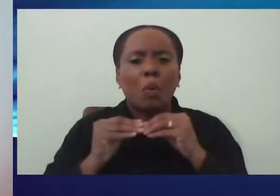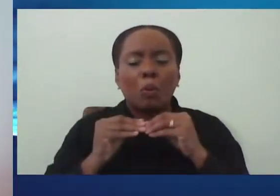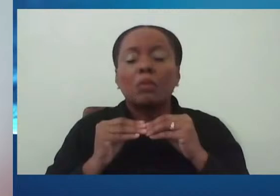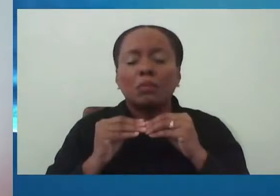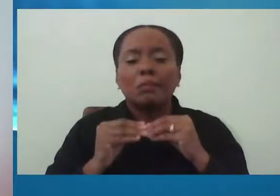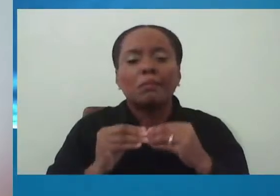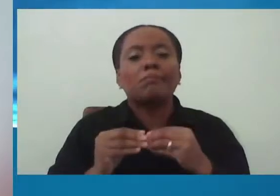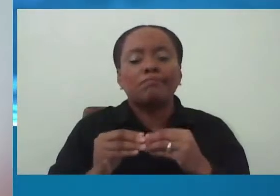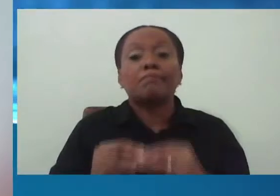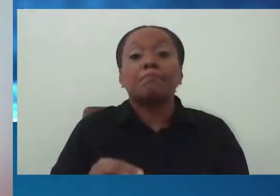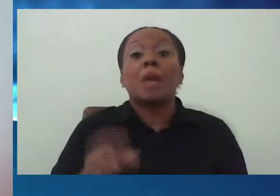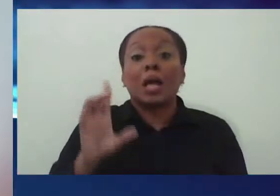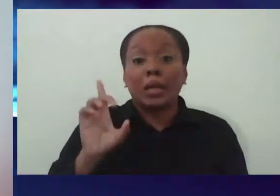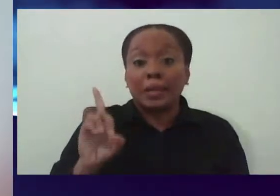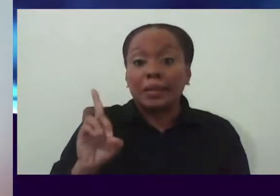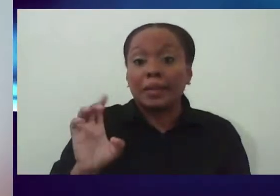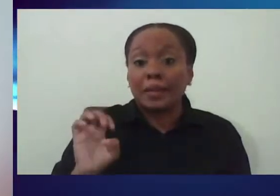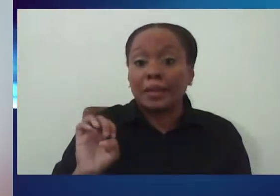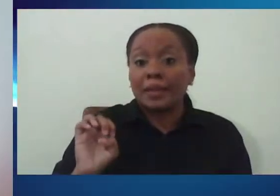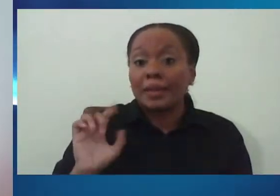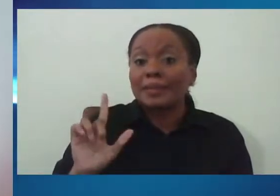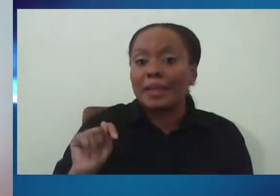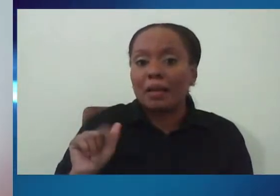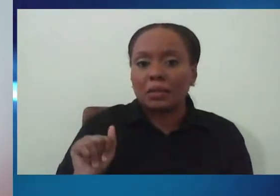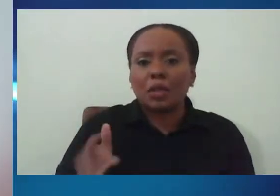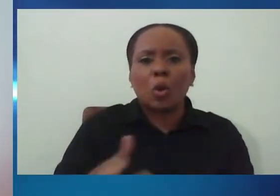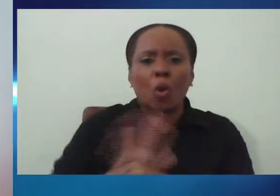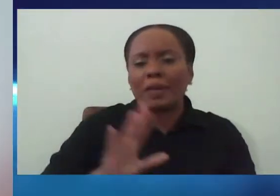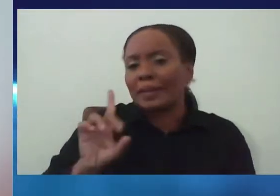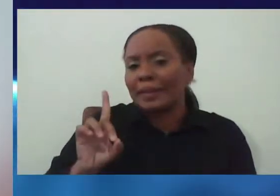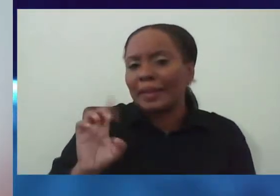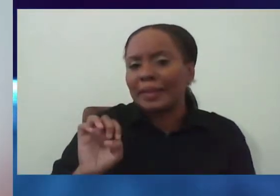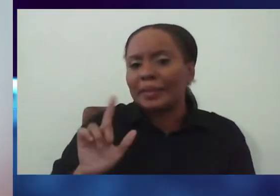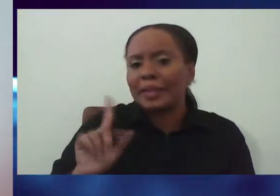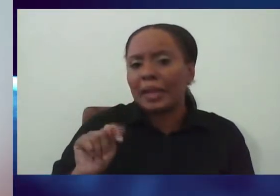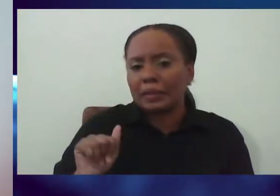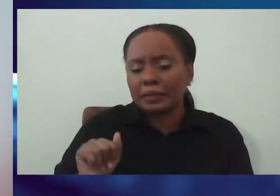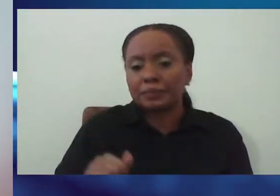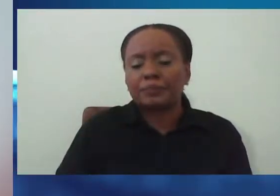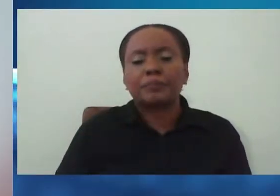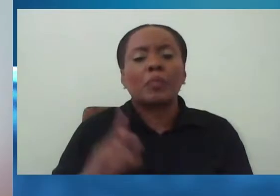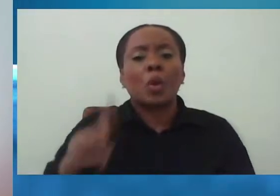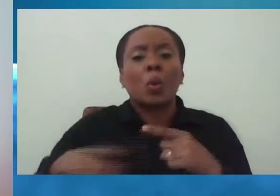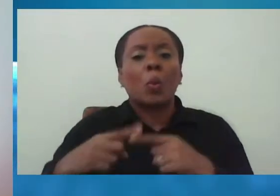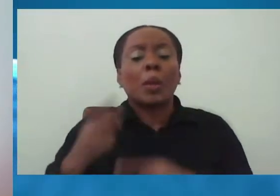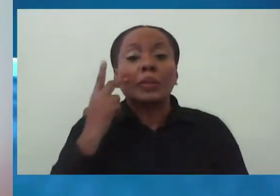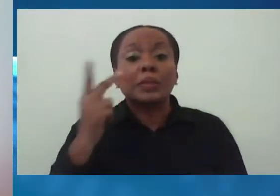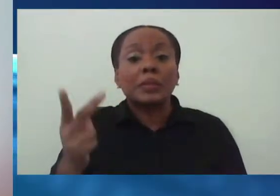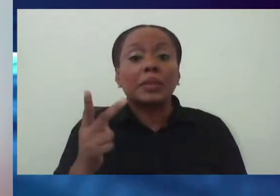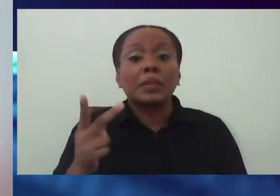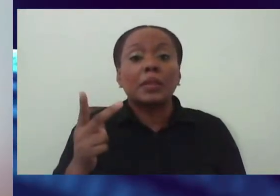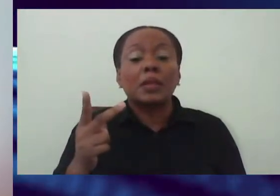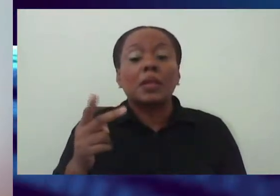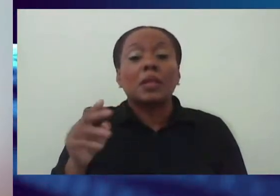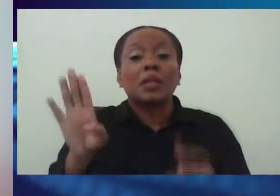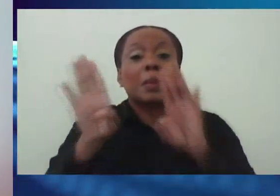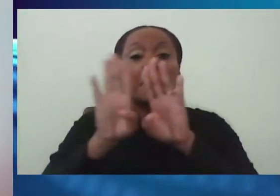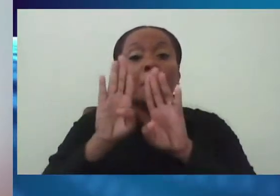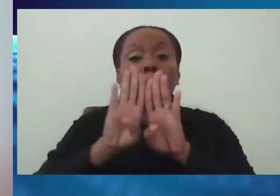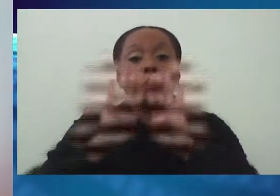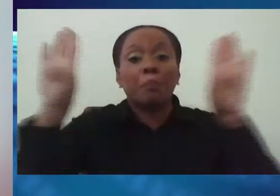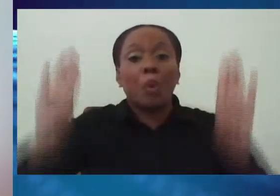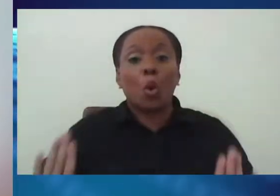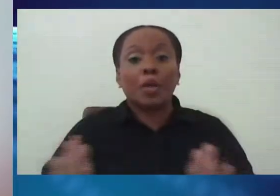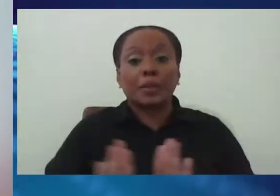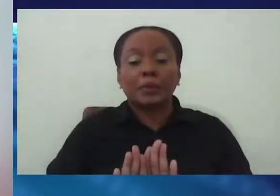Barbados. On the dashboard, people would see reference to the percentage of the total population that's vaccinated. It's